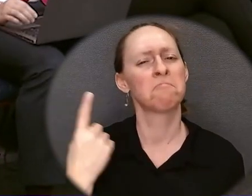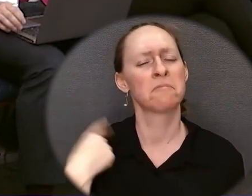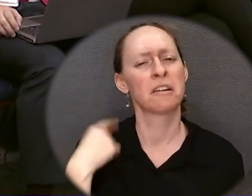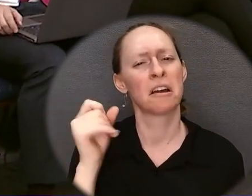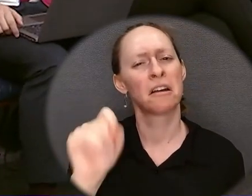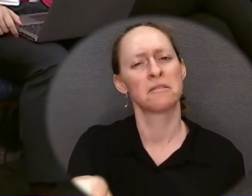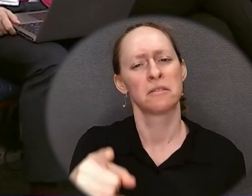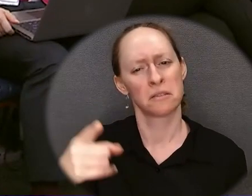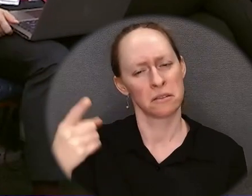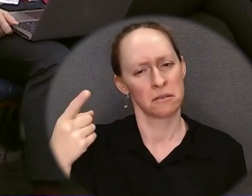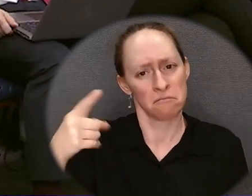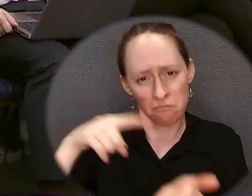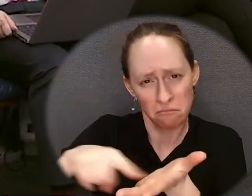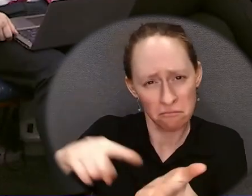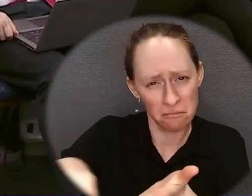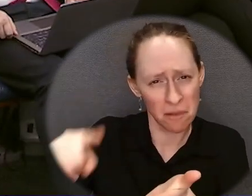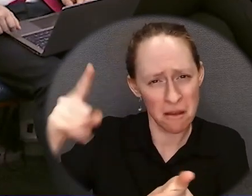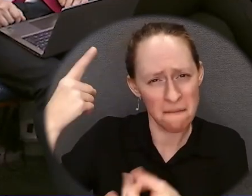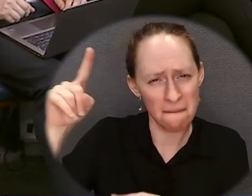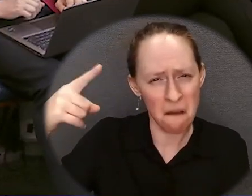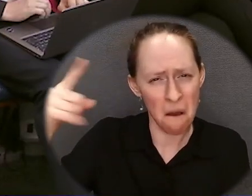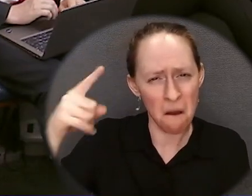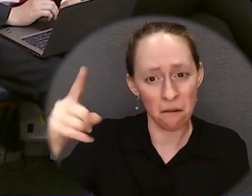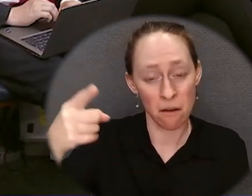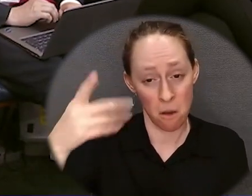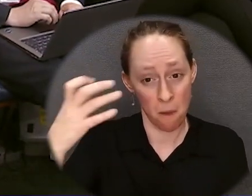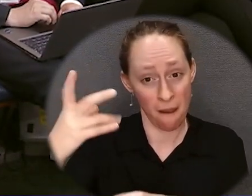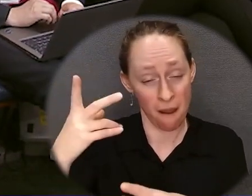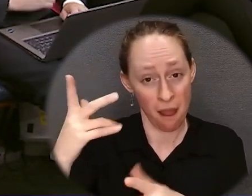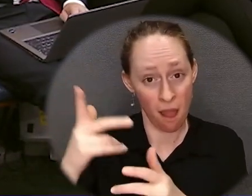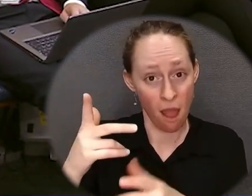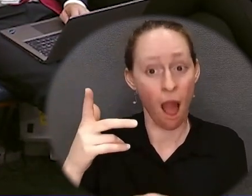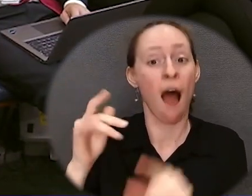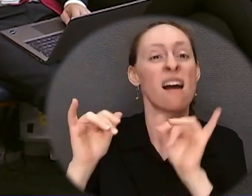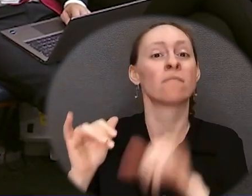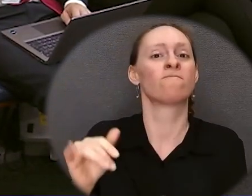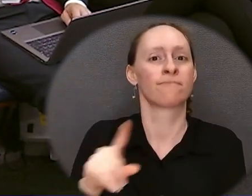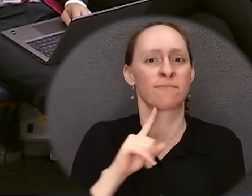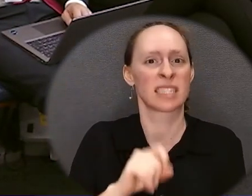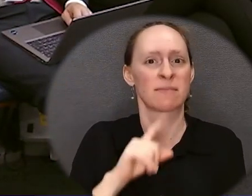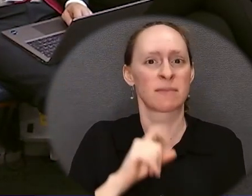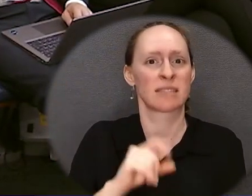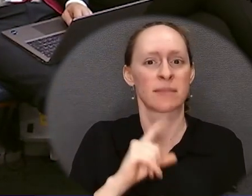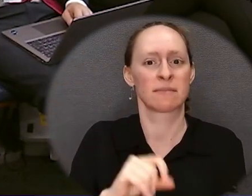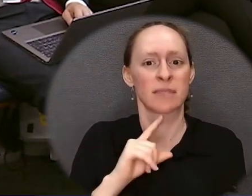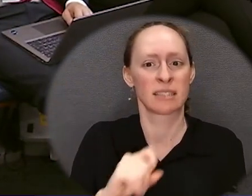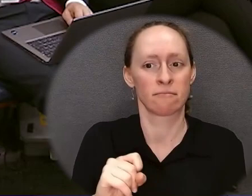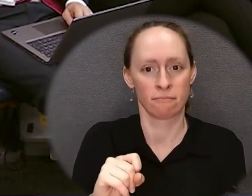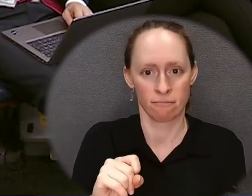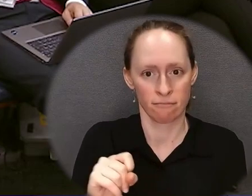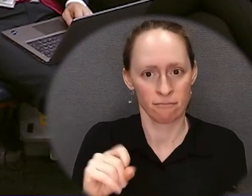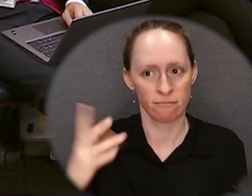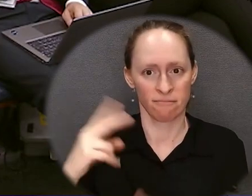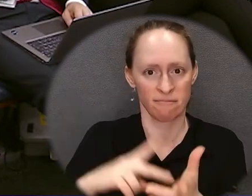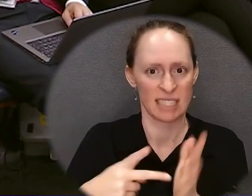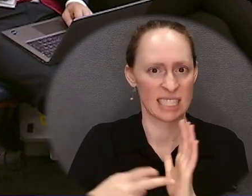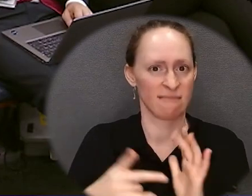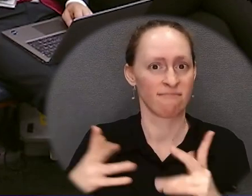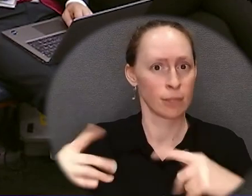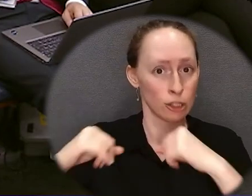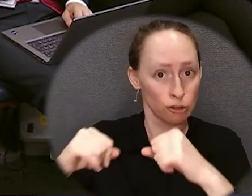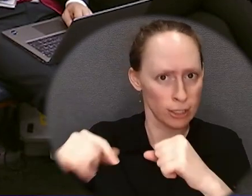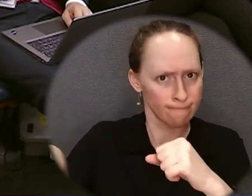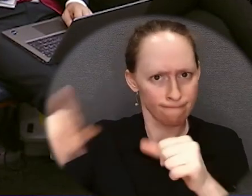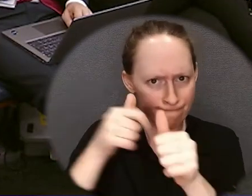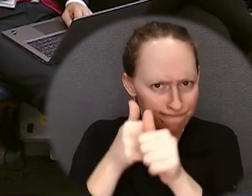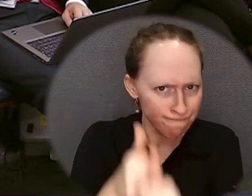is and what exactly getting to the bottom of it means. Is this simply a fact-finding mission to determine whether potential security protocols were either insufficient